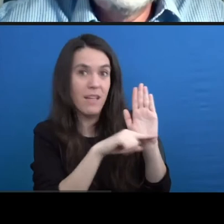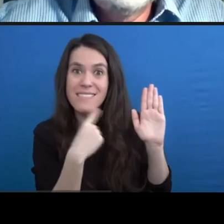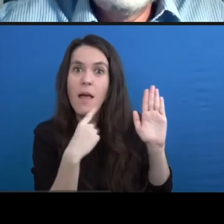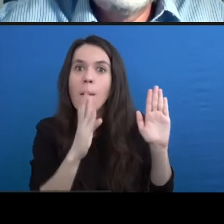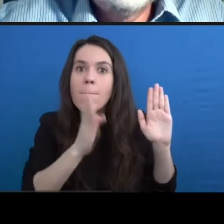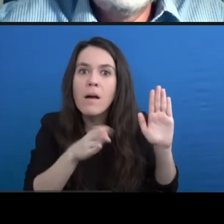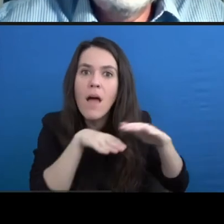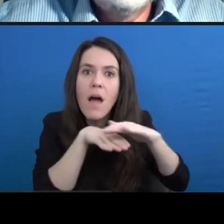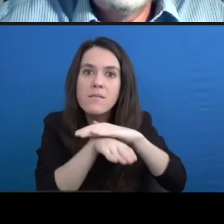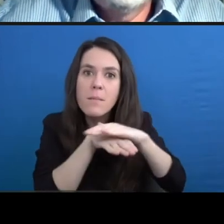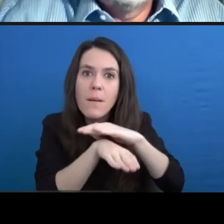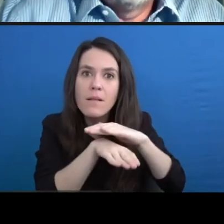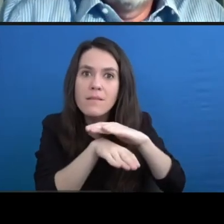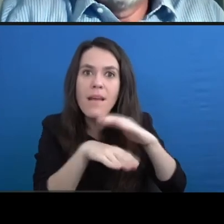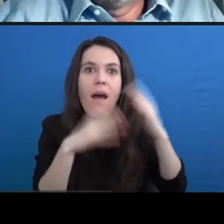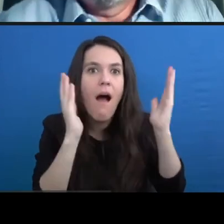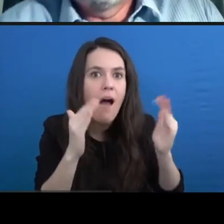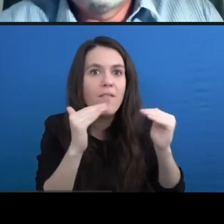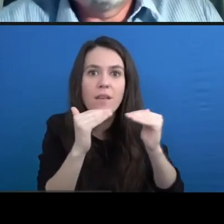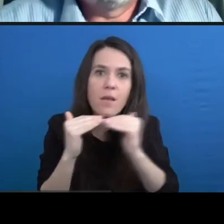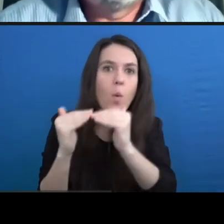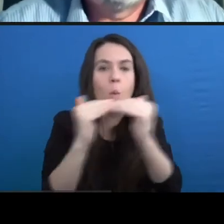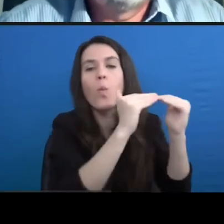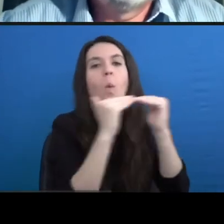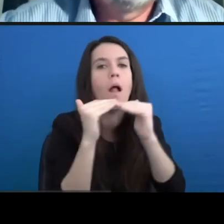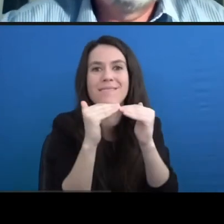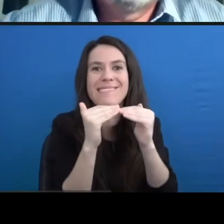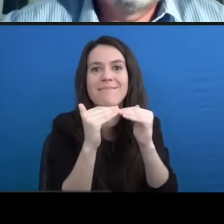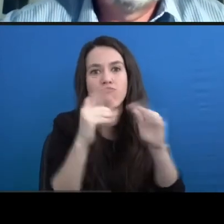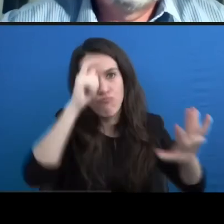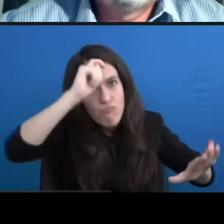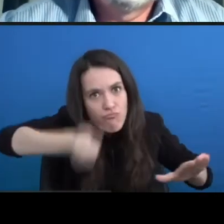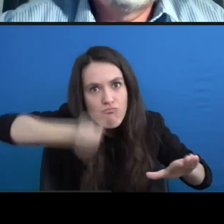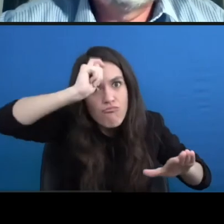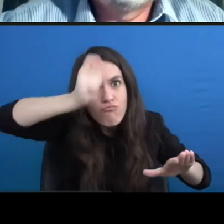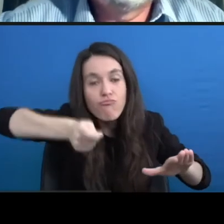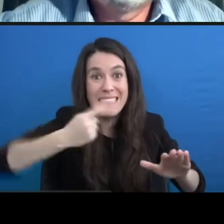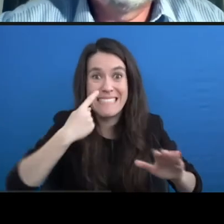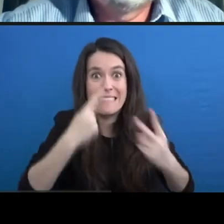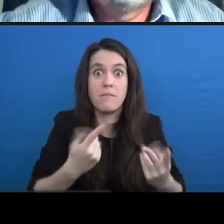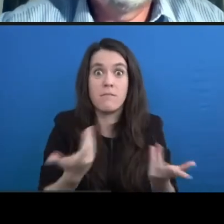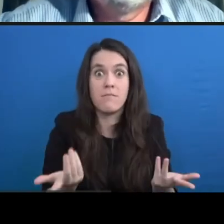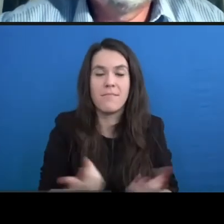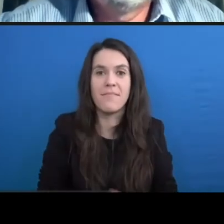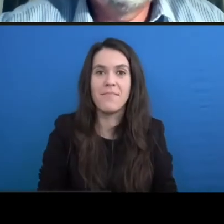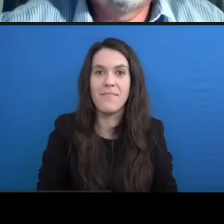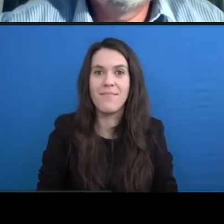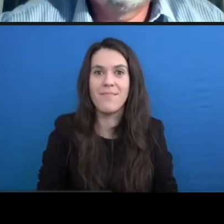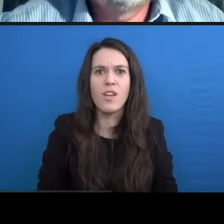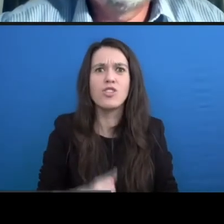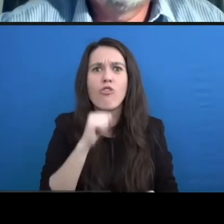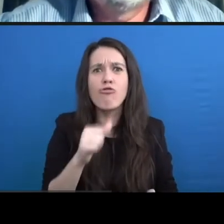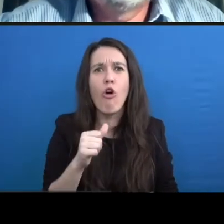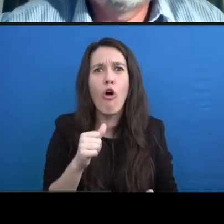the equal value as cost or quality in general, you know, basically there is no need to reinvent the wheel.